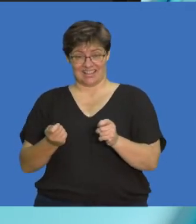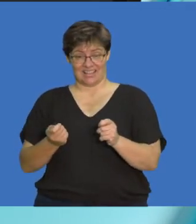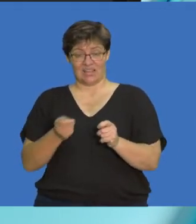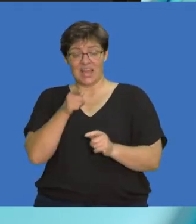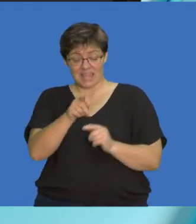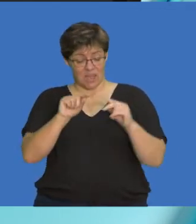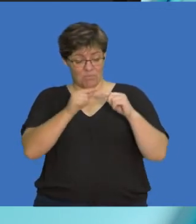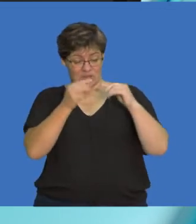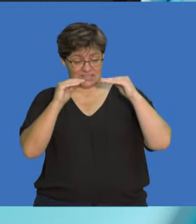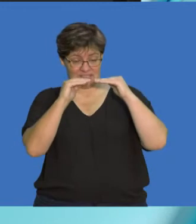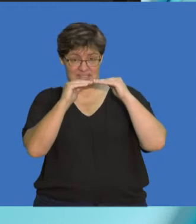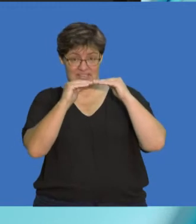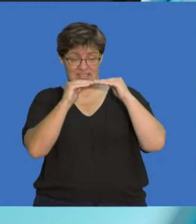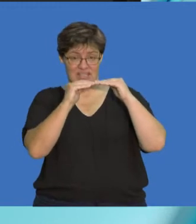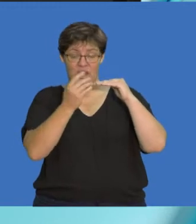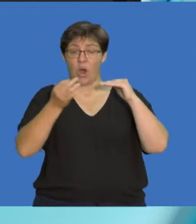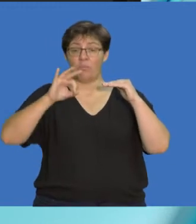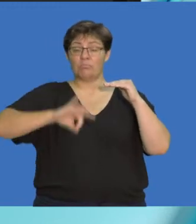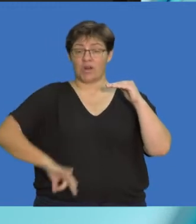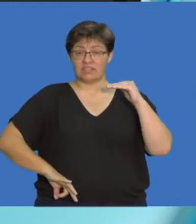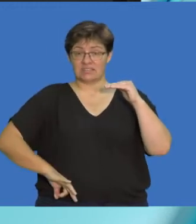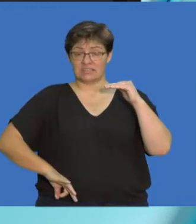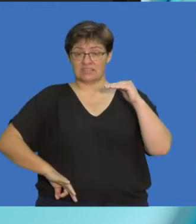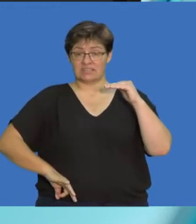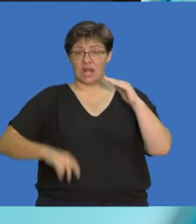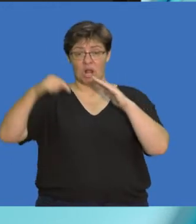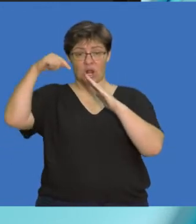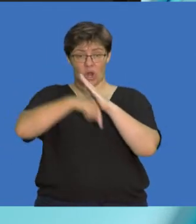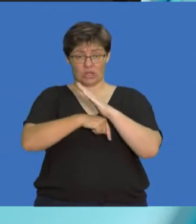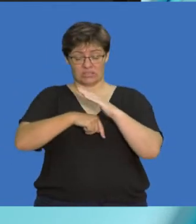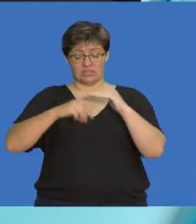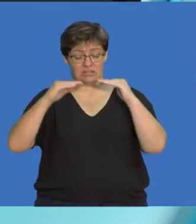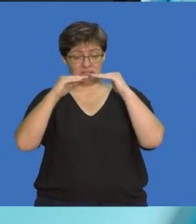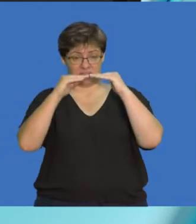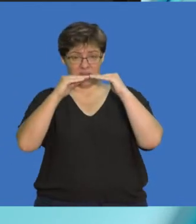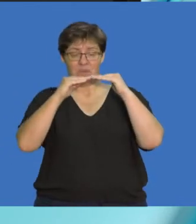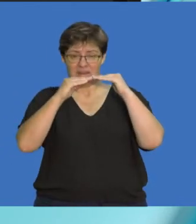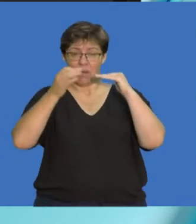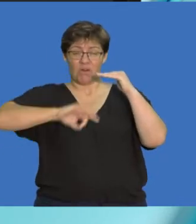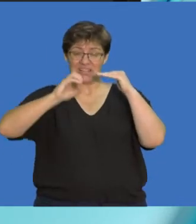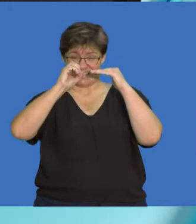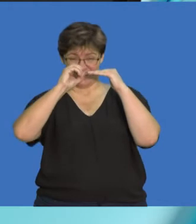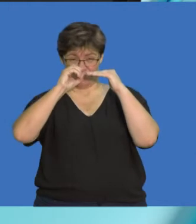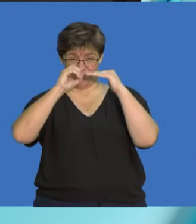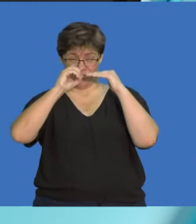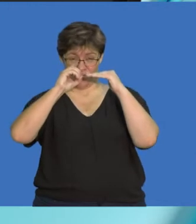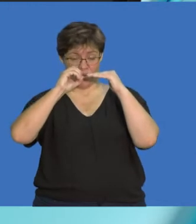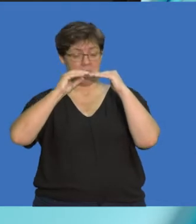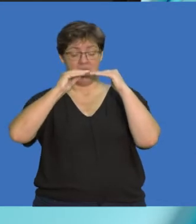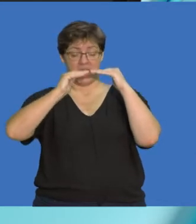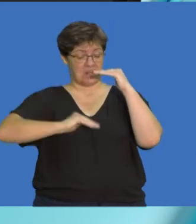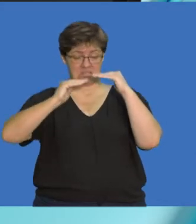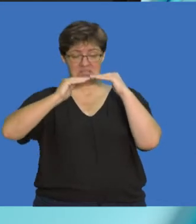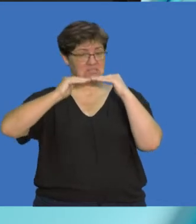At that point, the profit will be equal to 0, right? We're neither making a